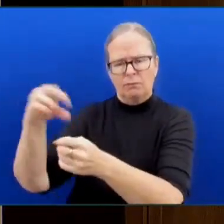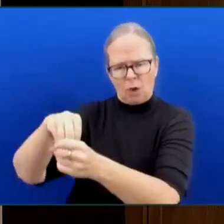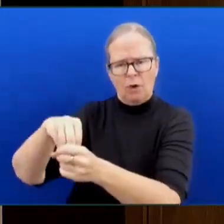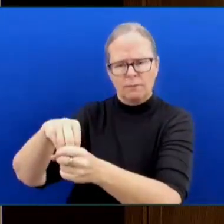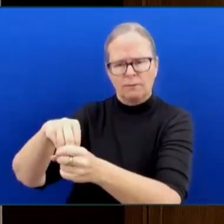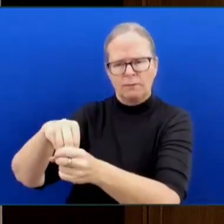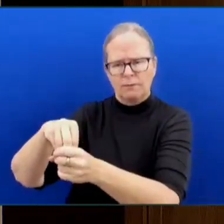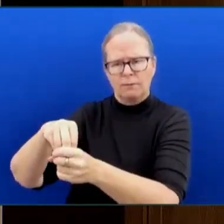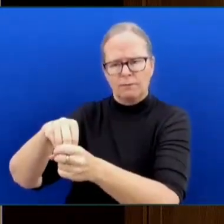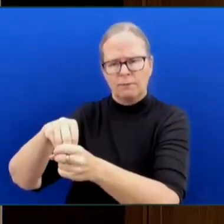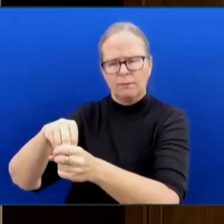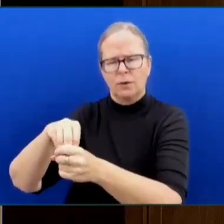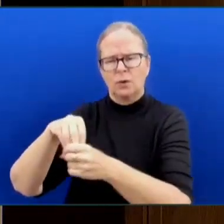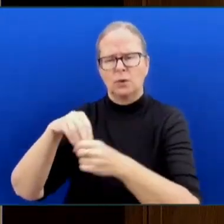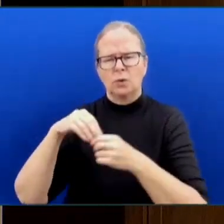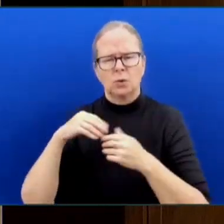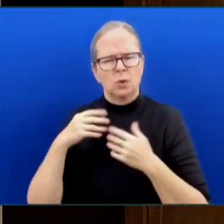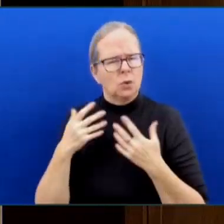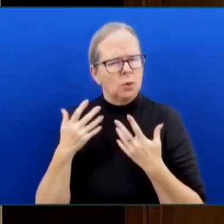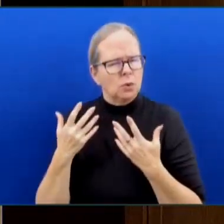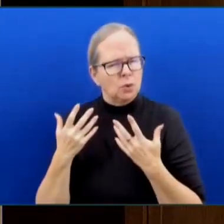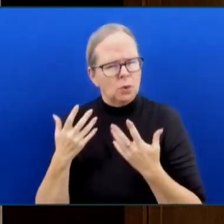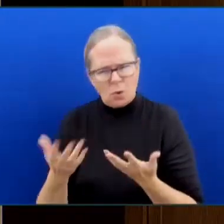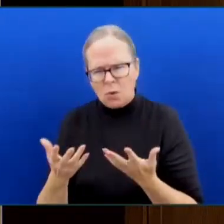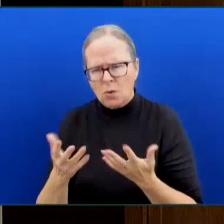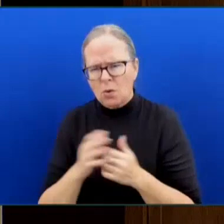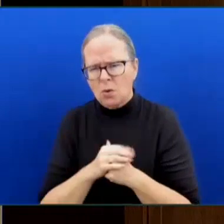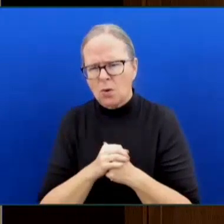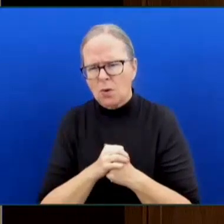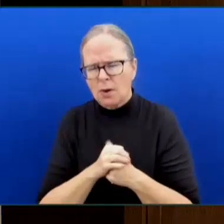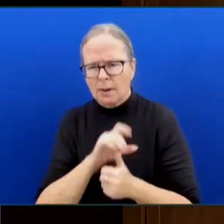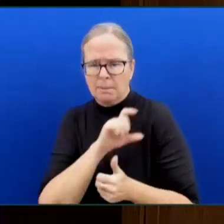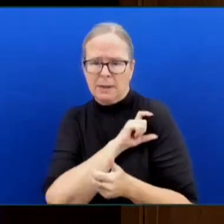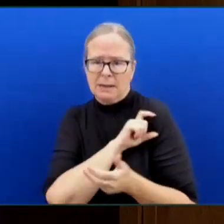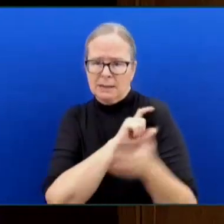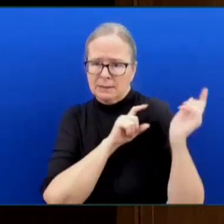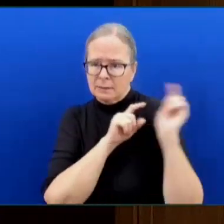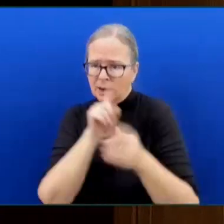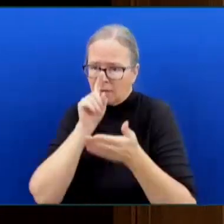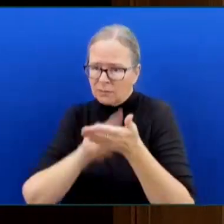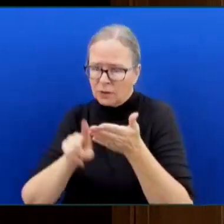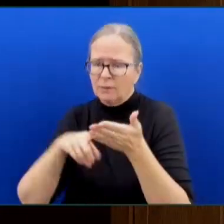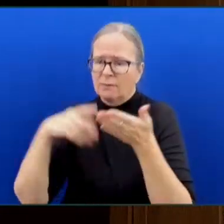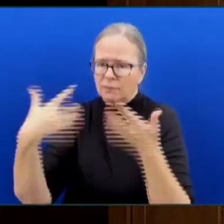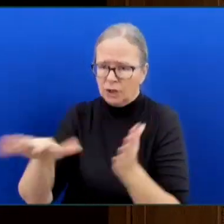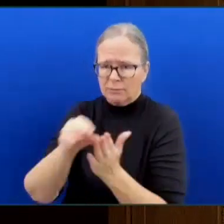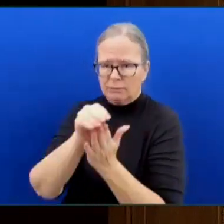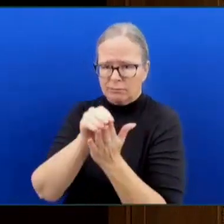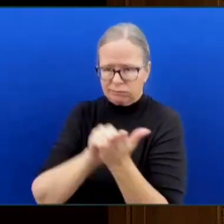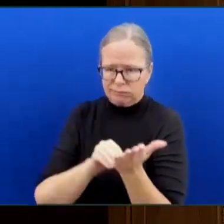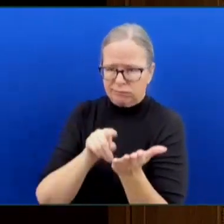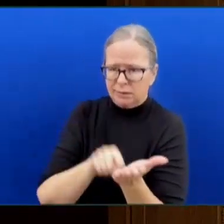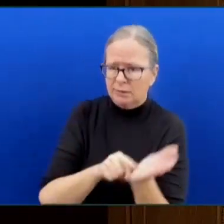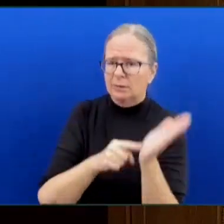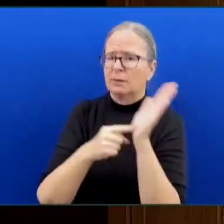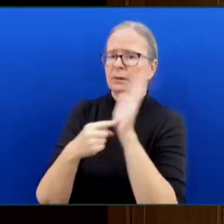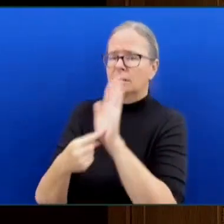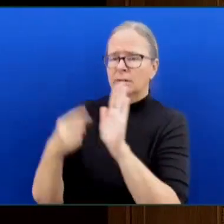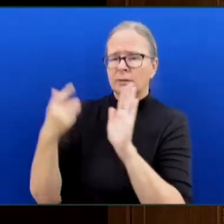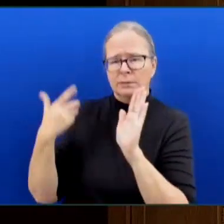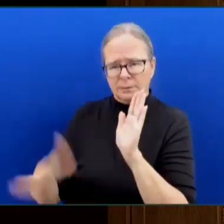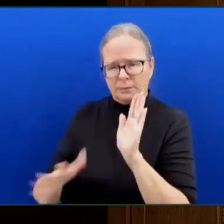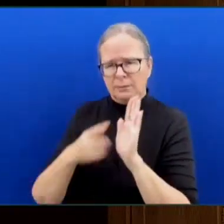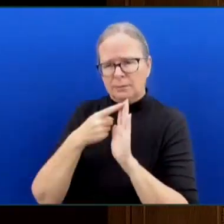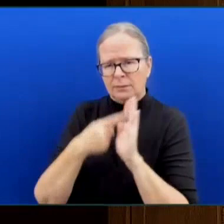that will emerge from this police investigation is presented to a prosecutor for consideration of charges,